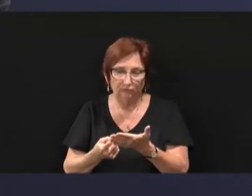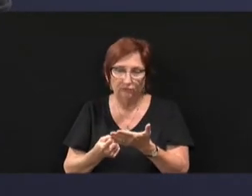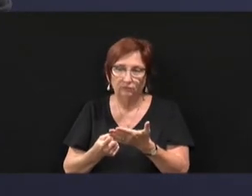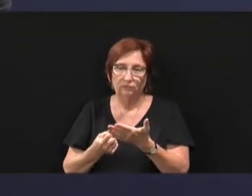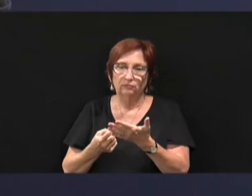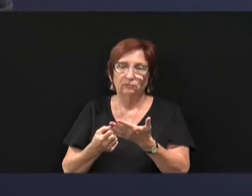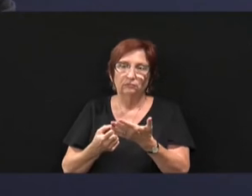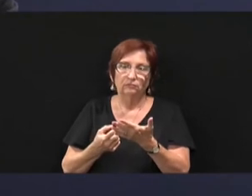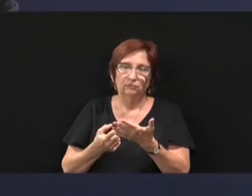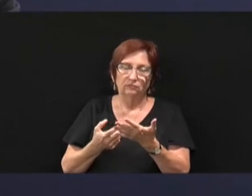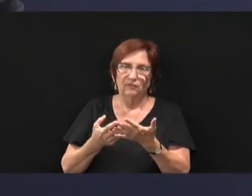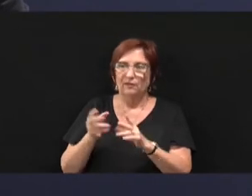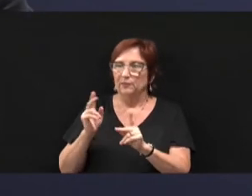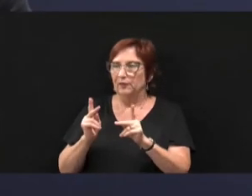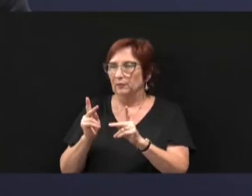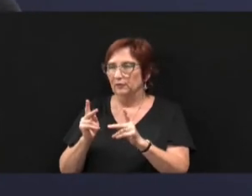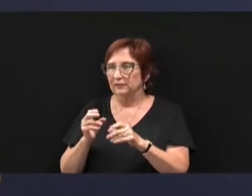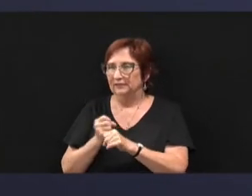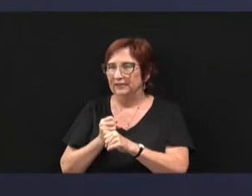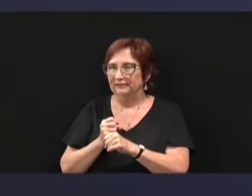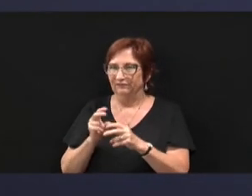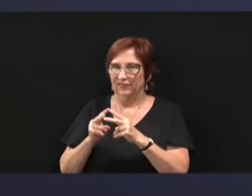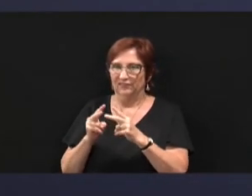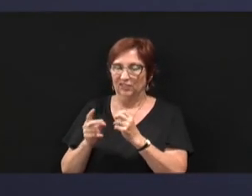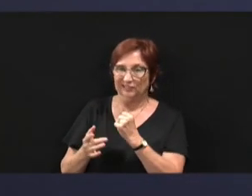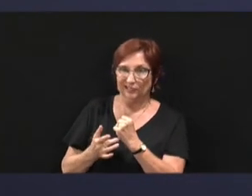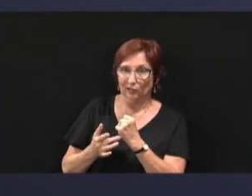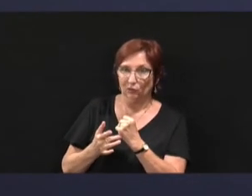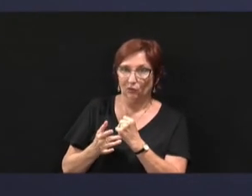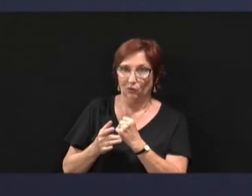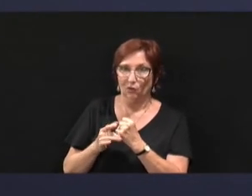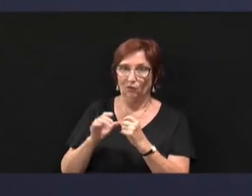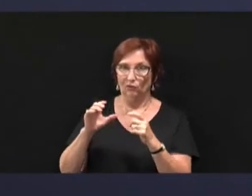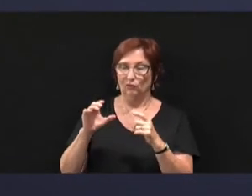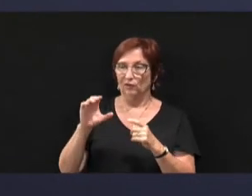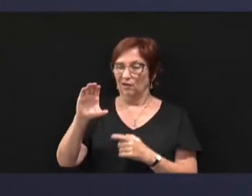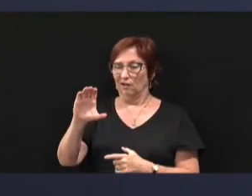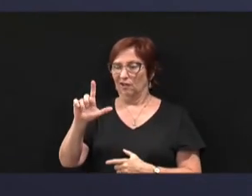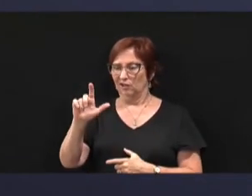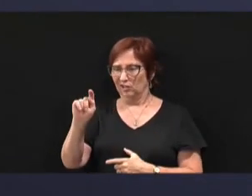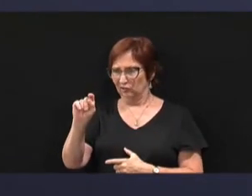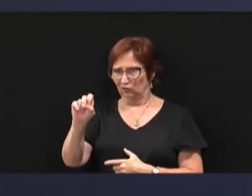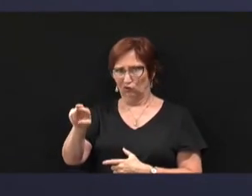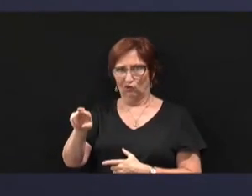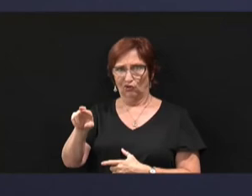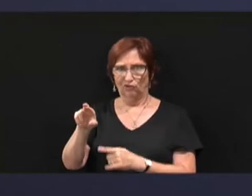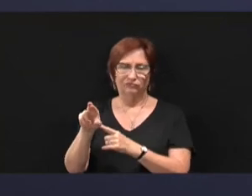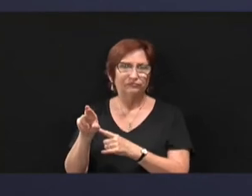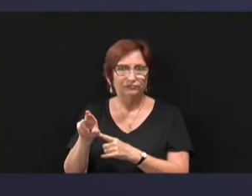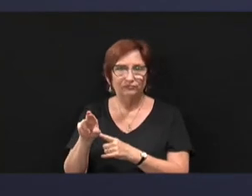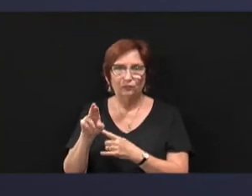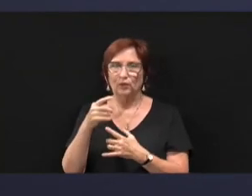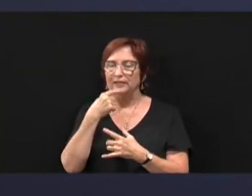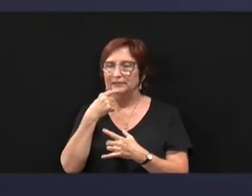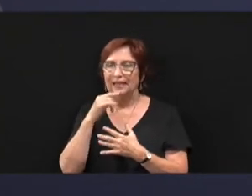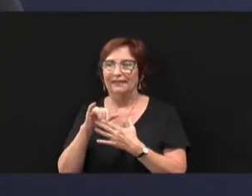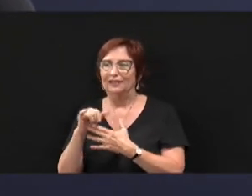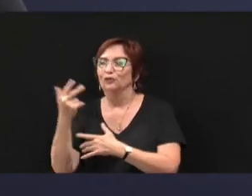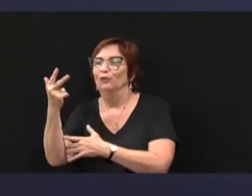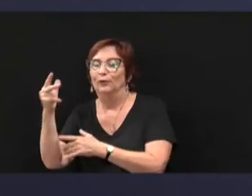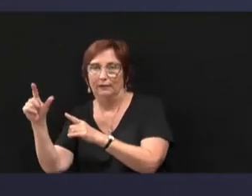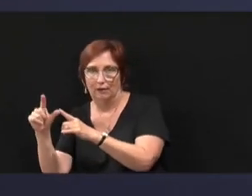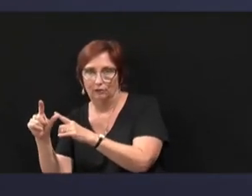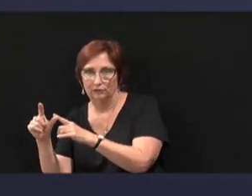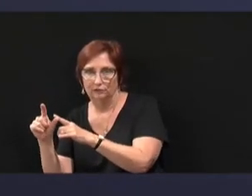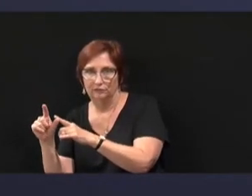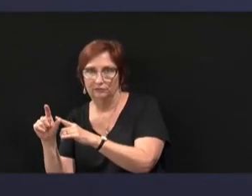kind of, people get very technical about what a cluster is. We're going to say cluster is three letters. Okay, so